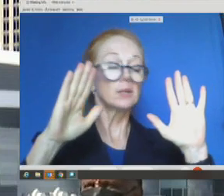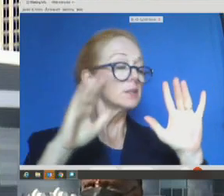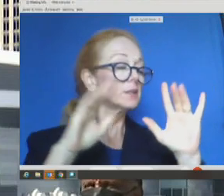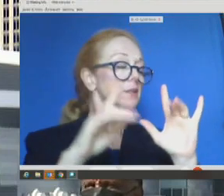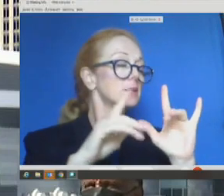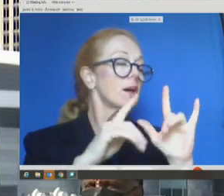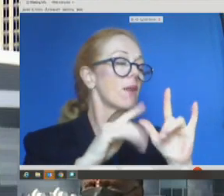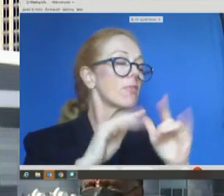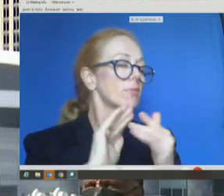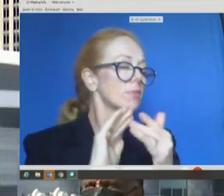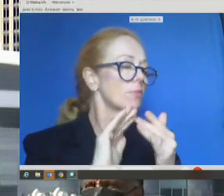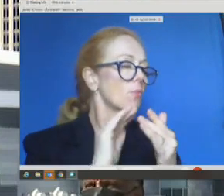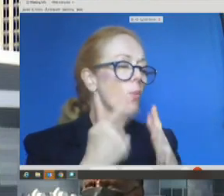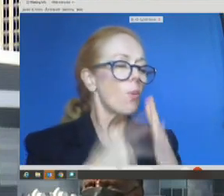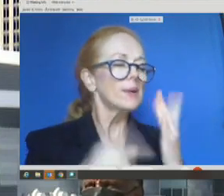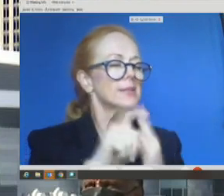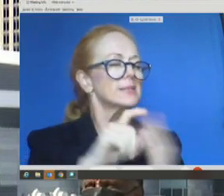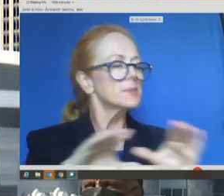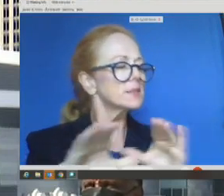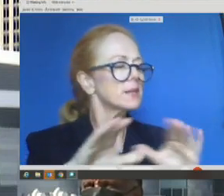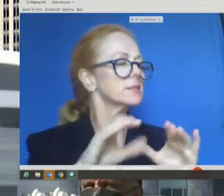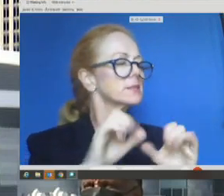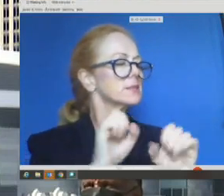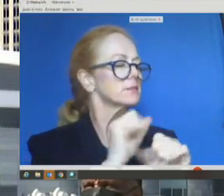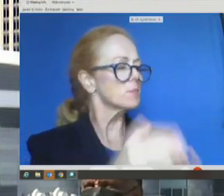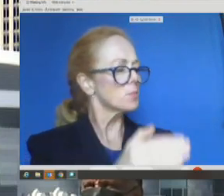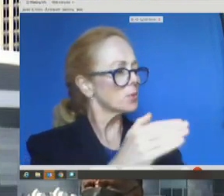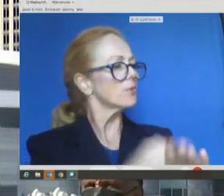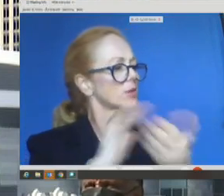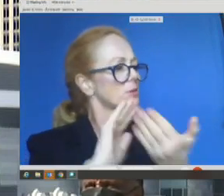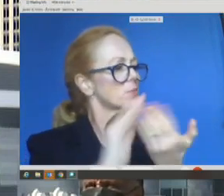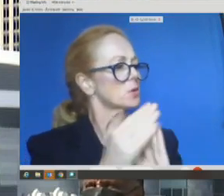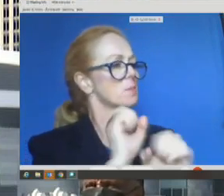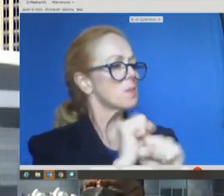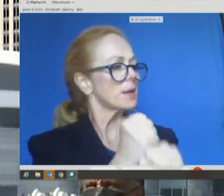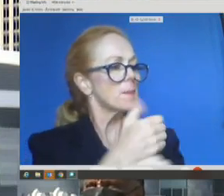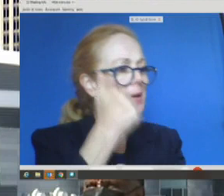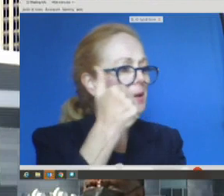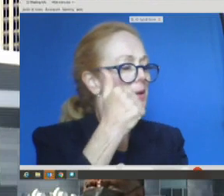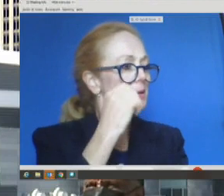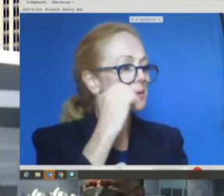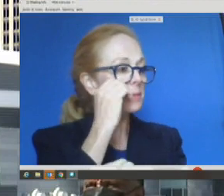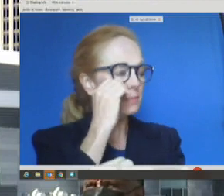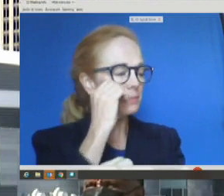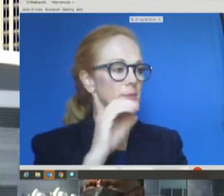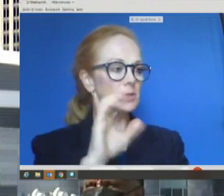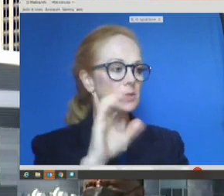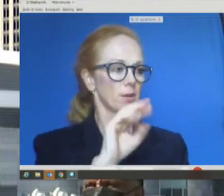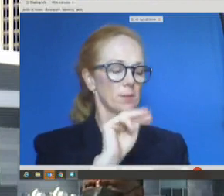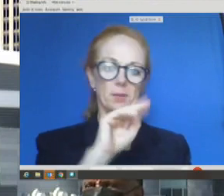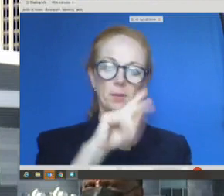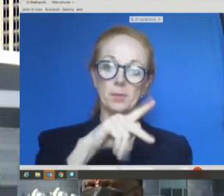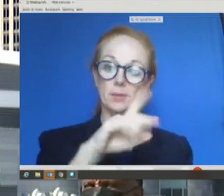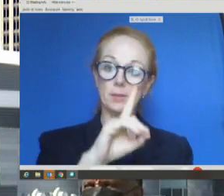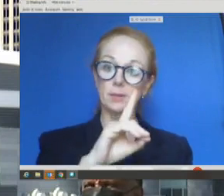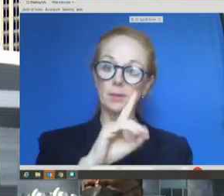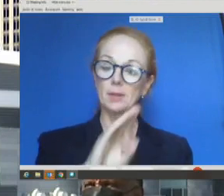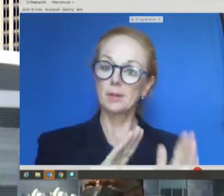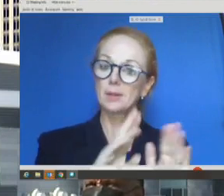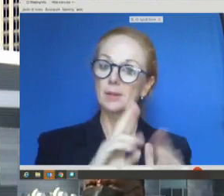community. Community Relations continues to work with Charlotte-Mecklenburg Police Department to build trust and